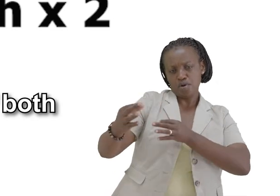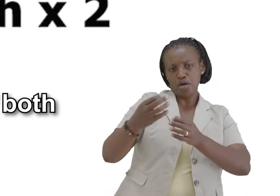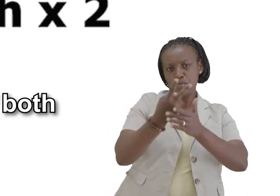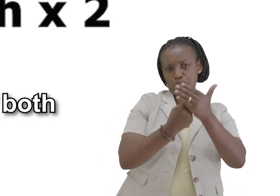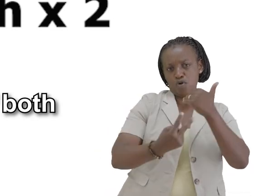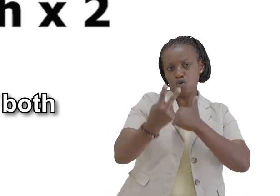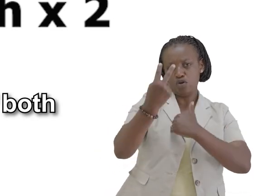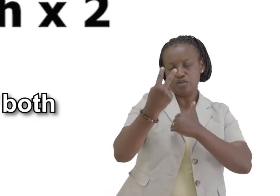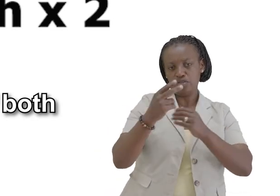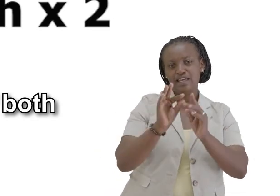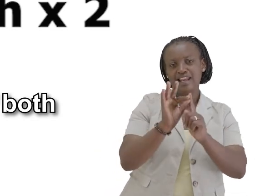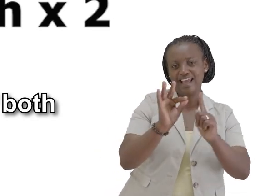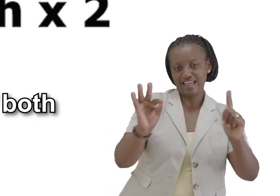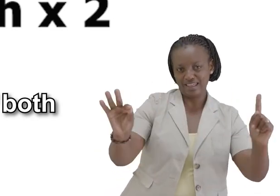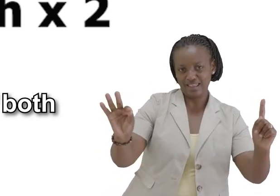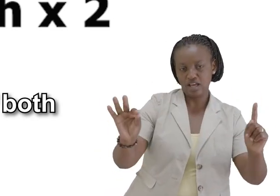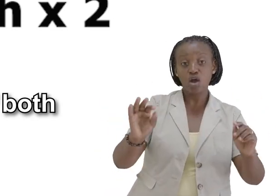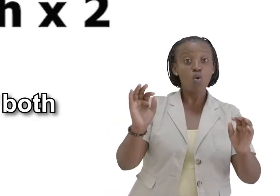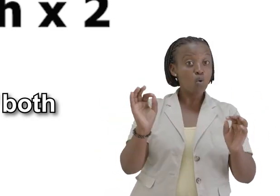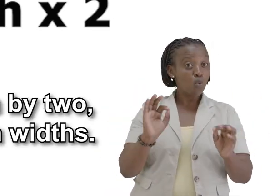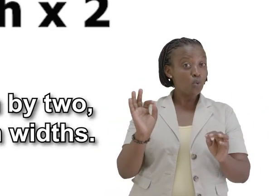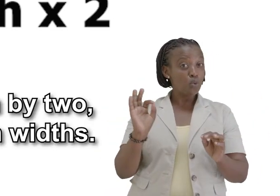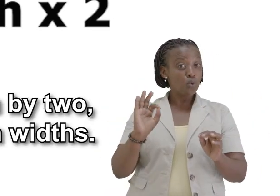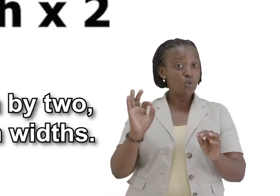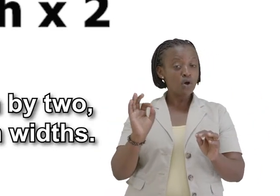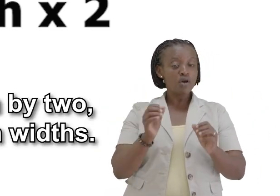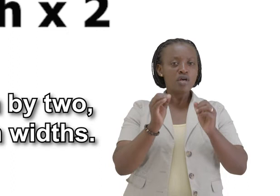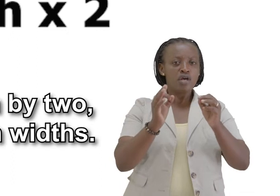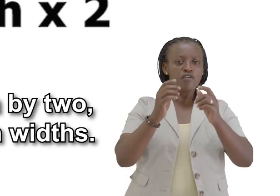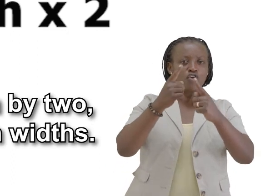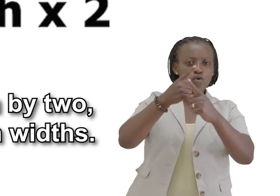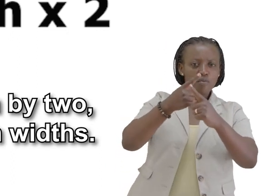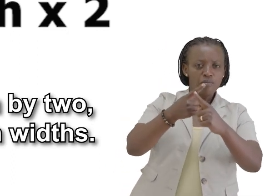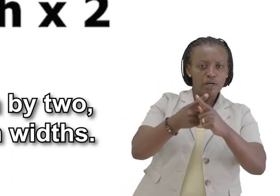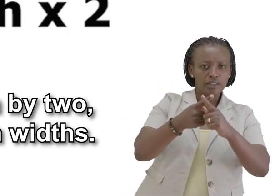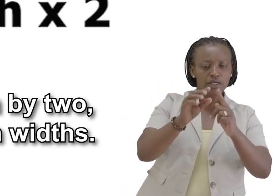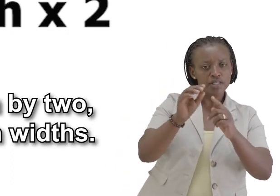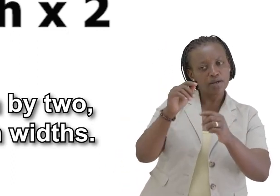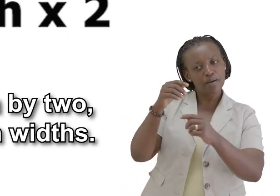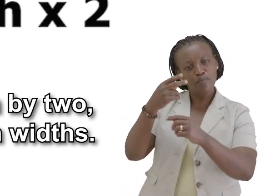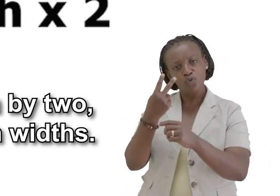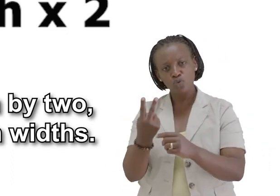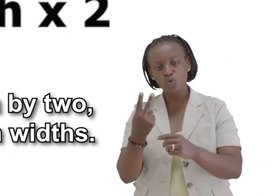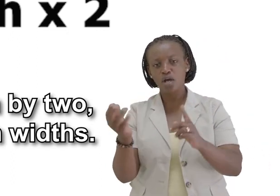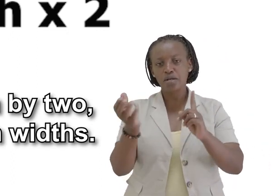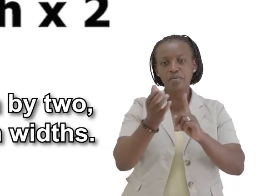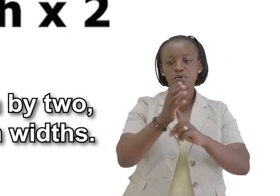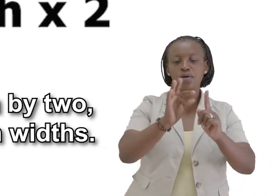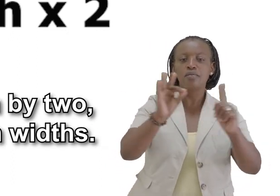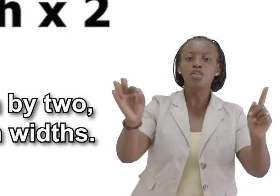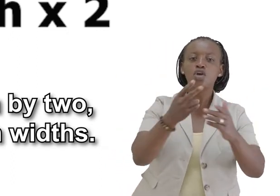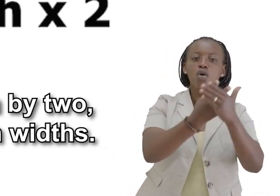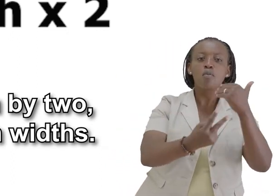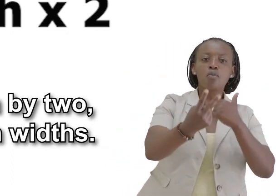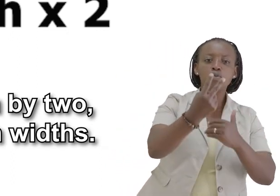measurement of both lengths. Oh! And if you multiply the width by 2, you get